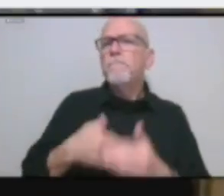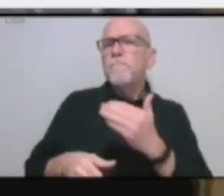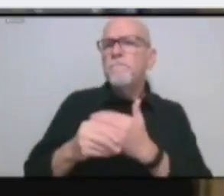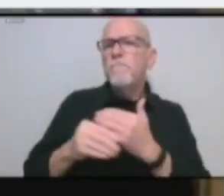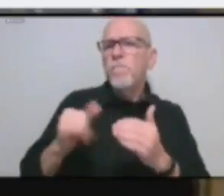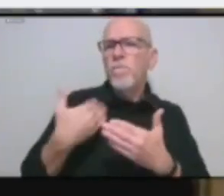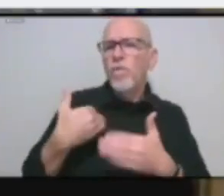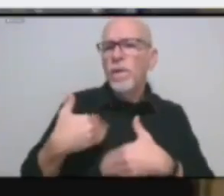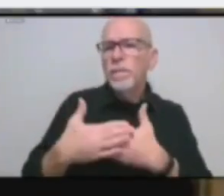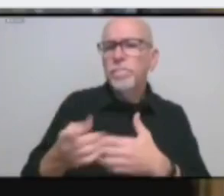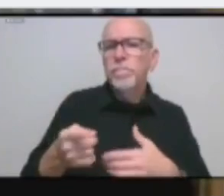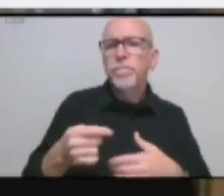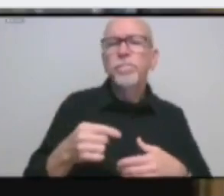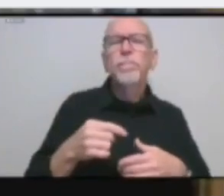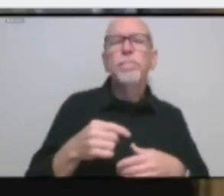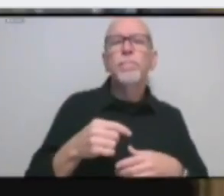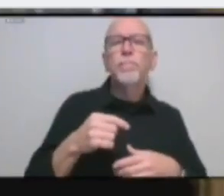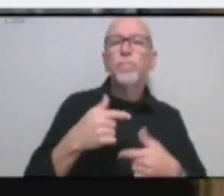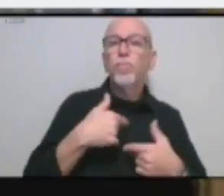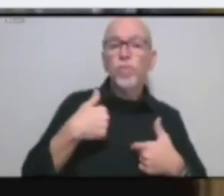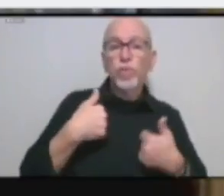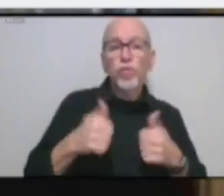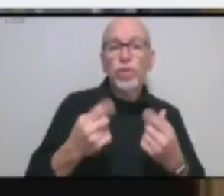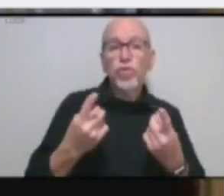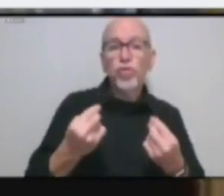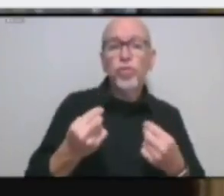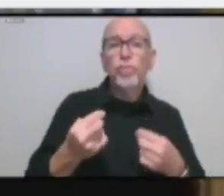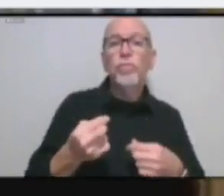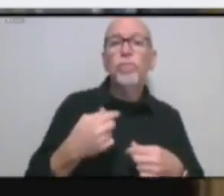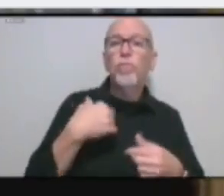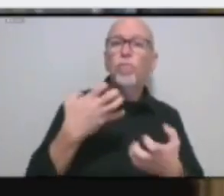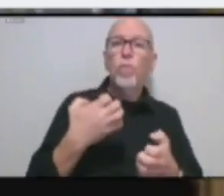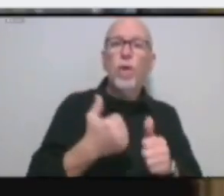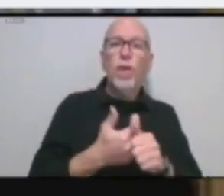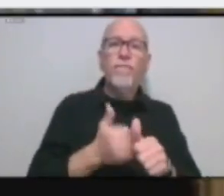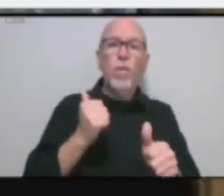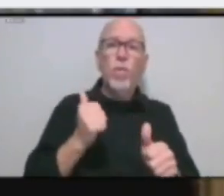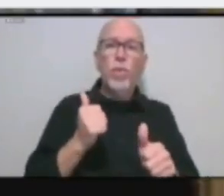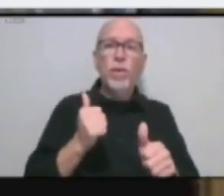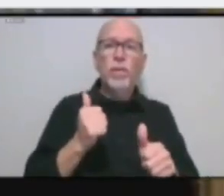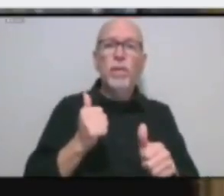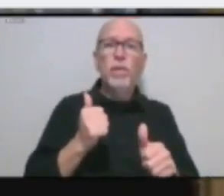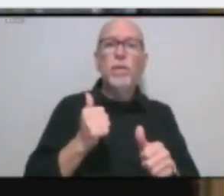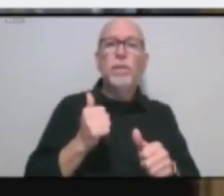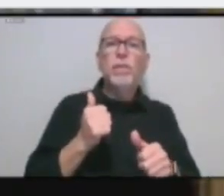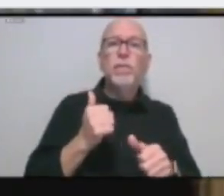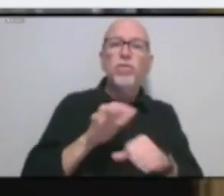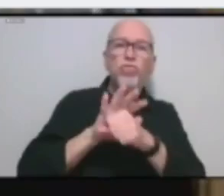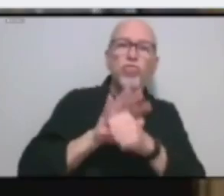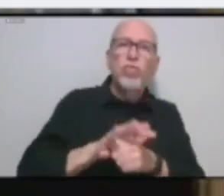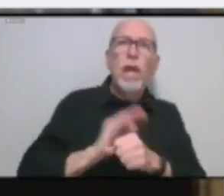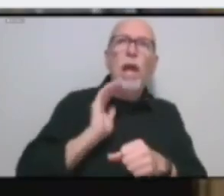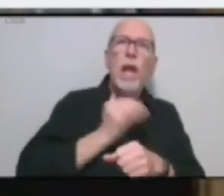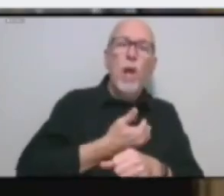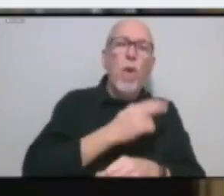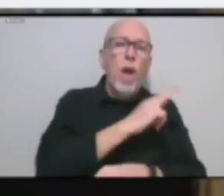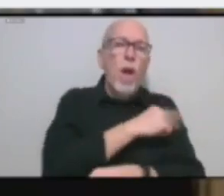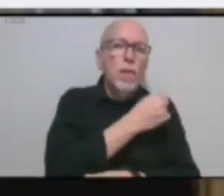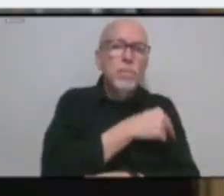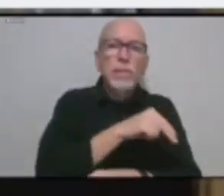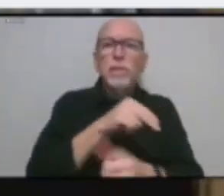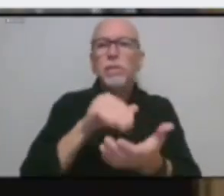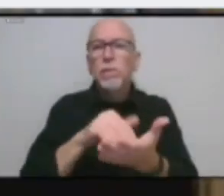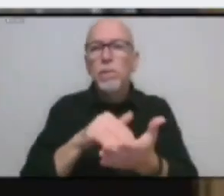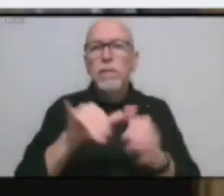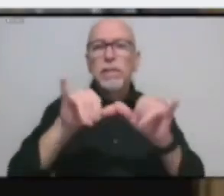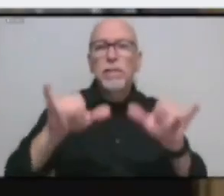we move on, what we're trying to do again is avoid, with the stress and the strain of our healthcare network,